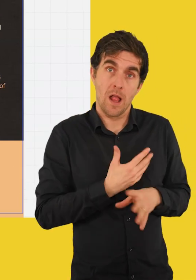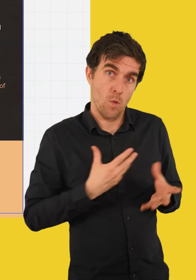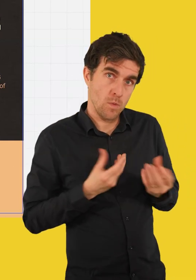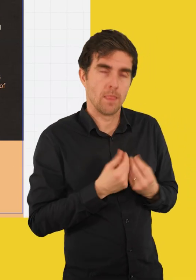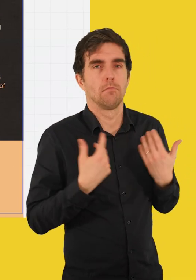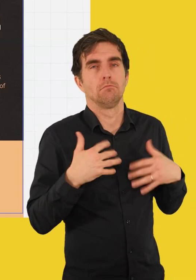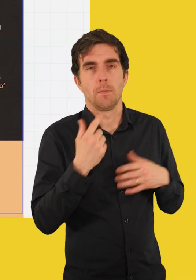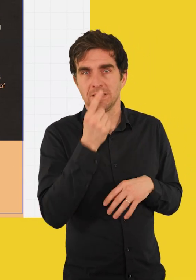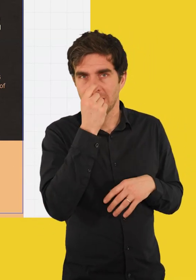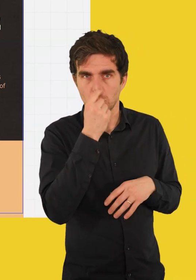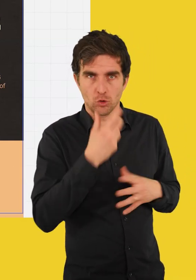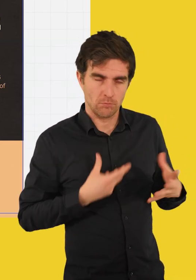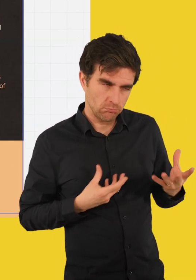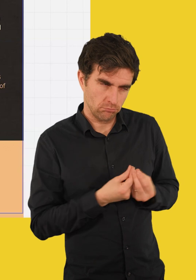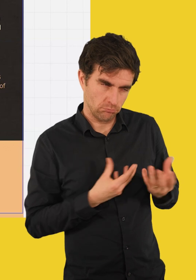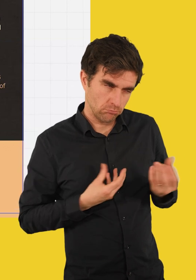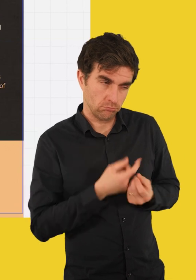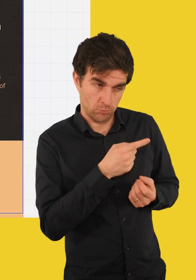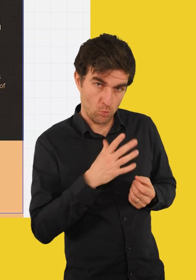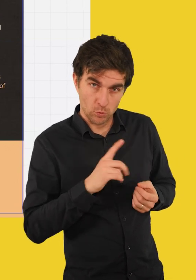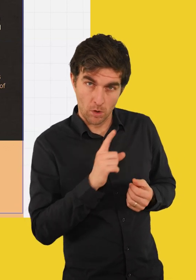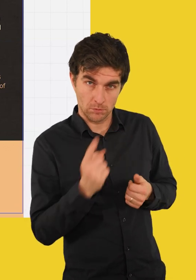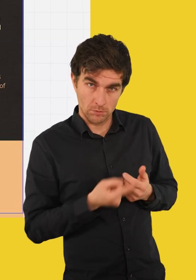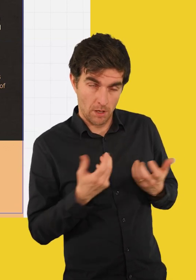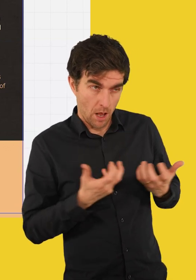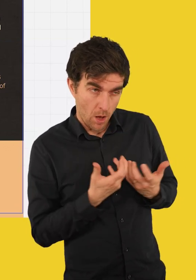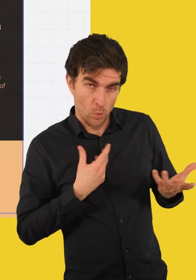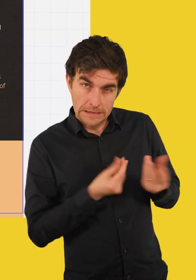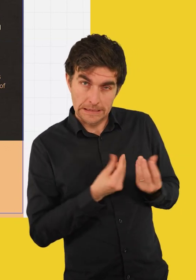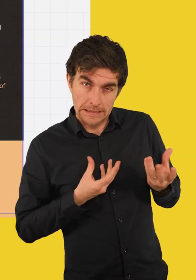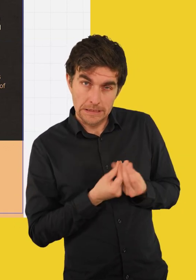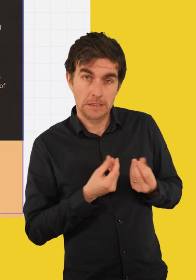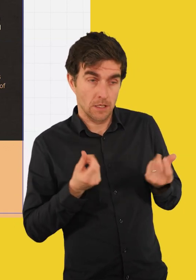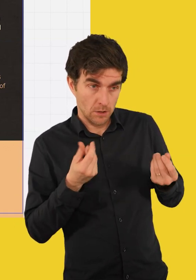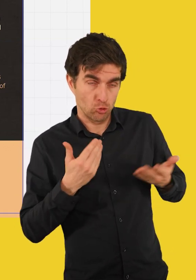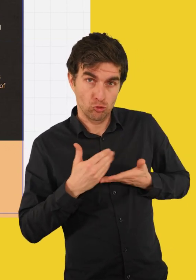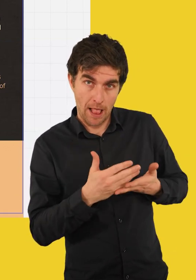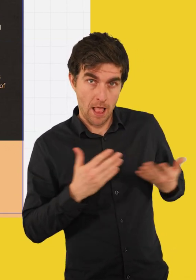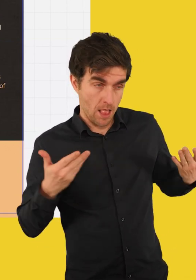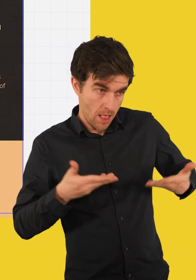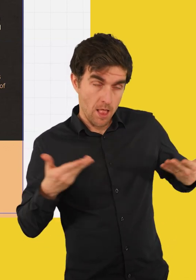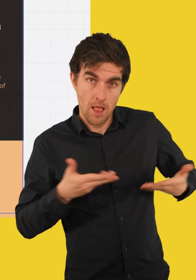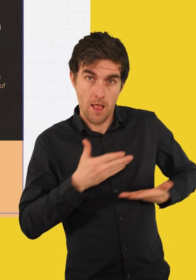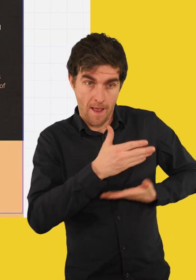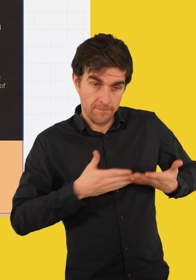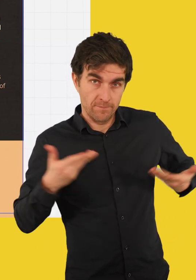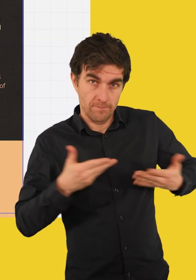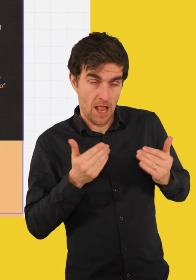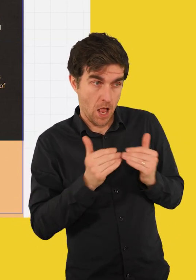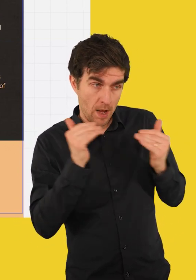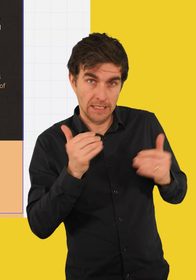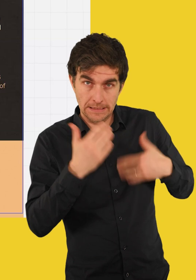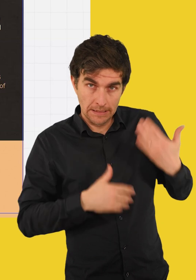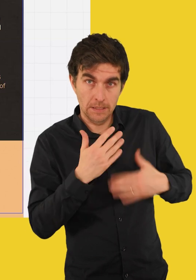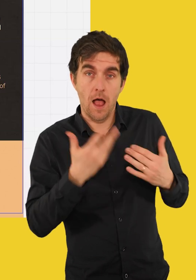for disability and design justice, i.e. folks in positions of financial power hand over that power and share it equitably.